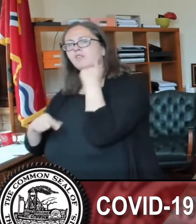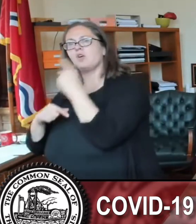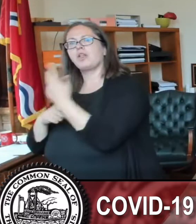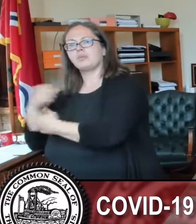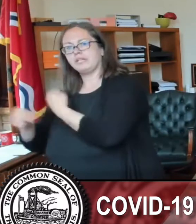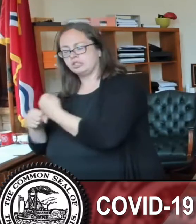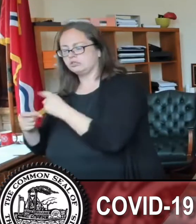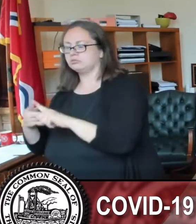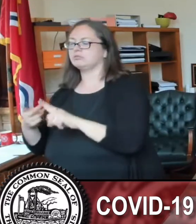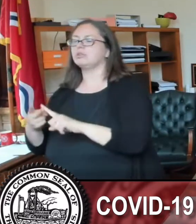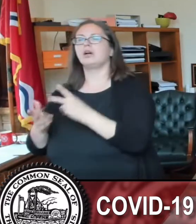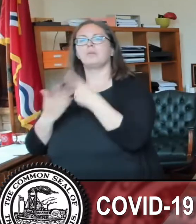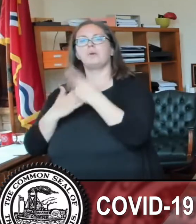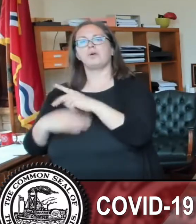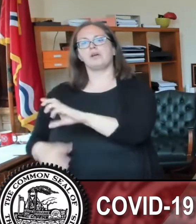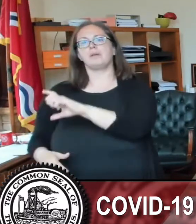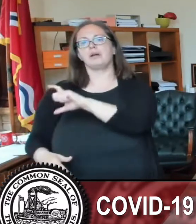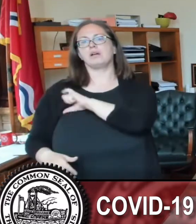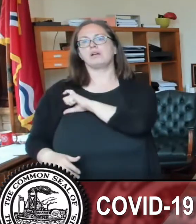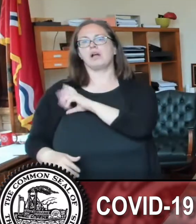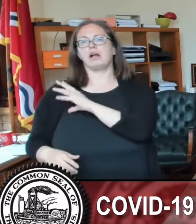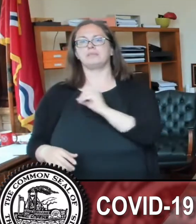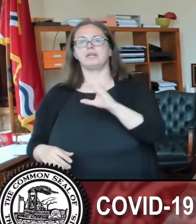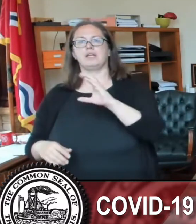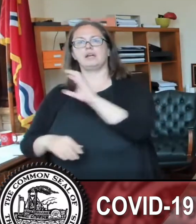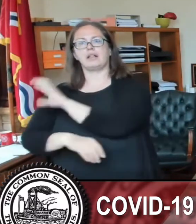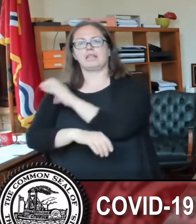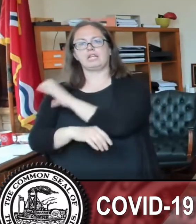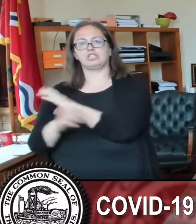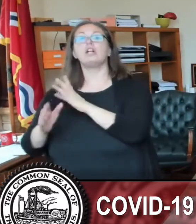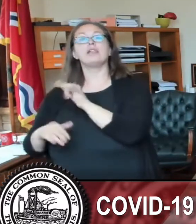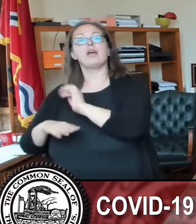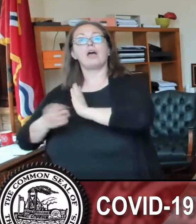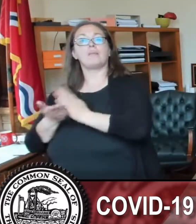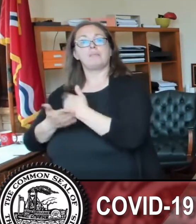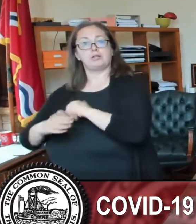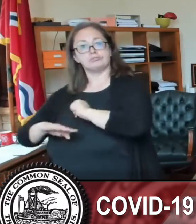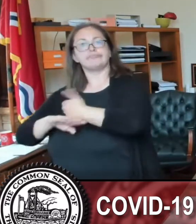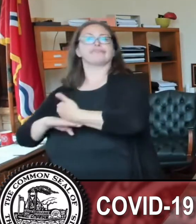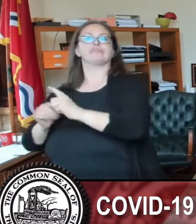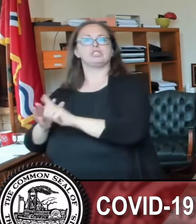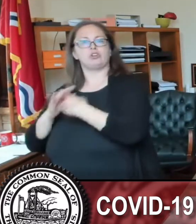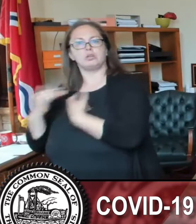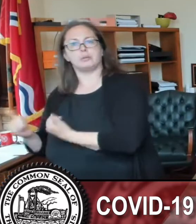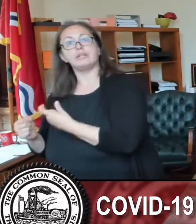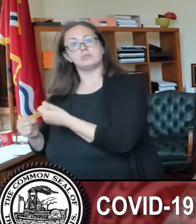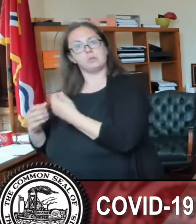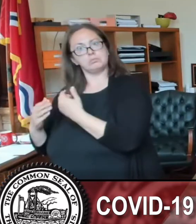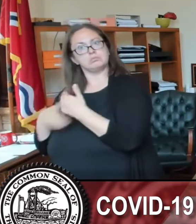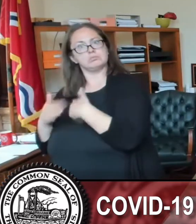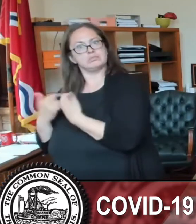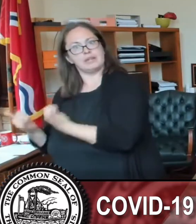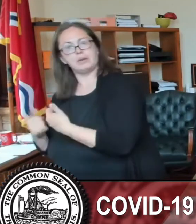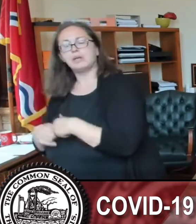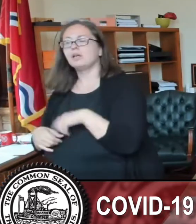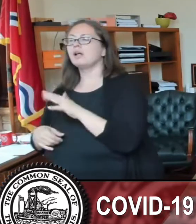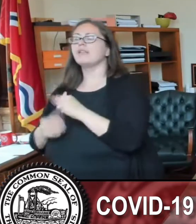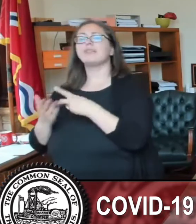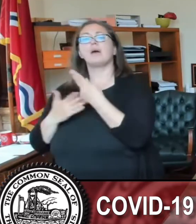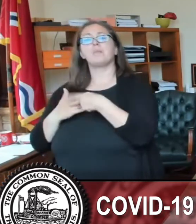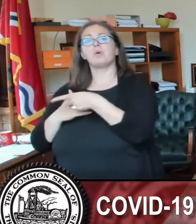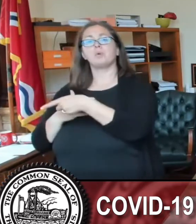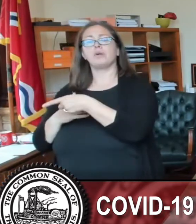clinicians, which the budget went into effect today, so I guess it's in effect today. Cops and Clinicians is a program